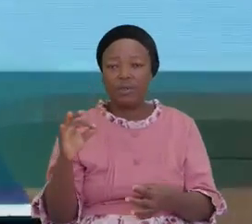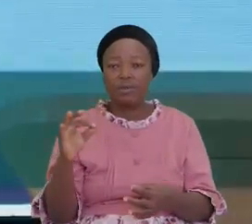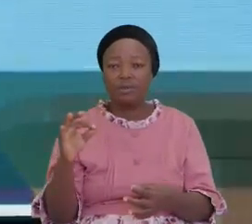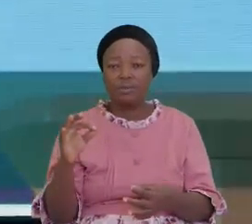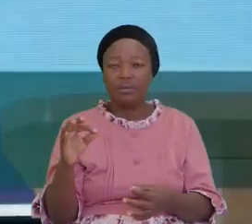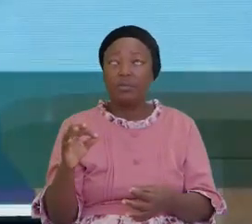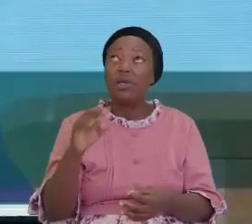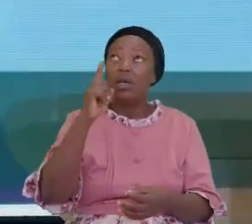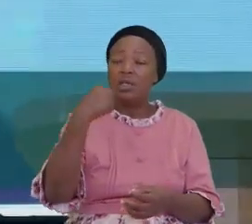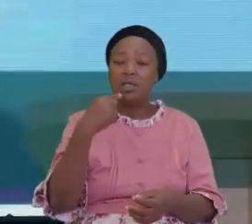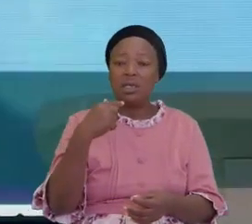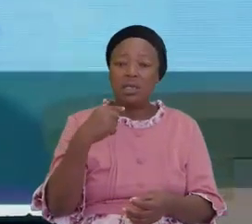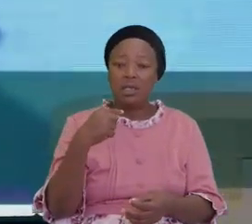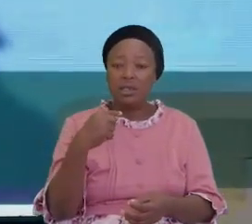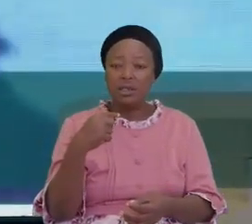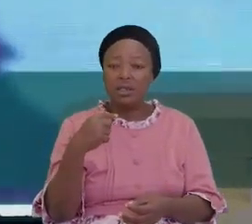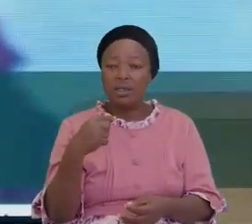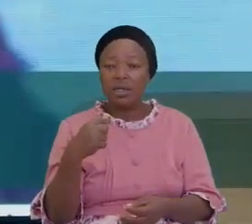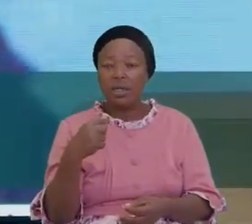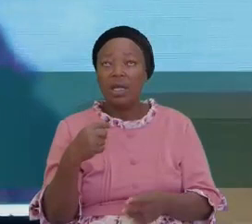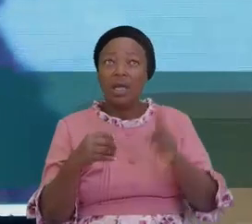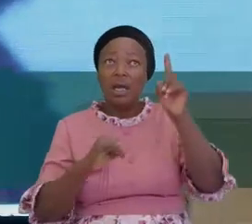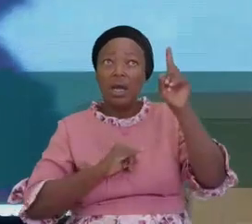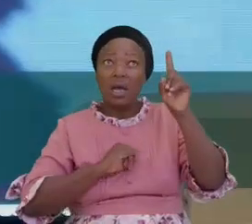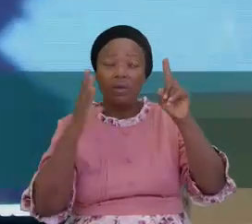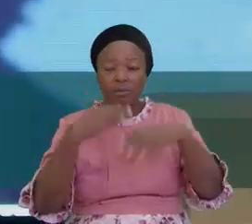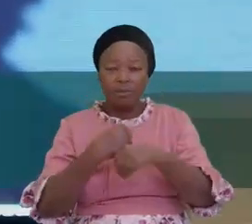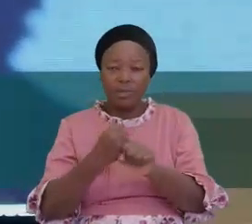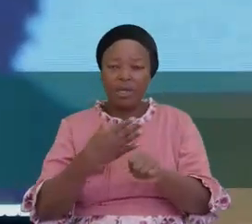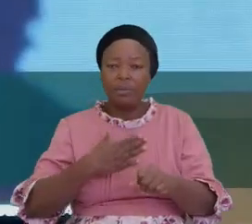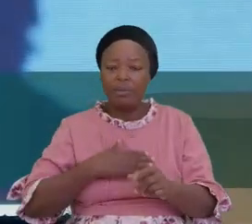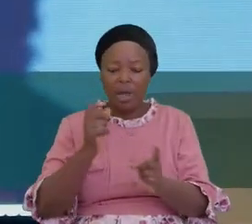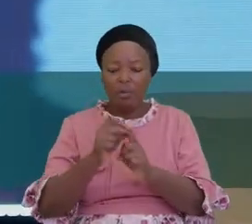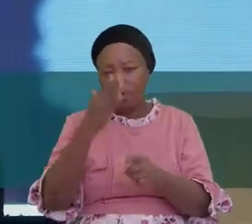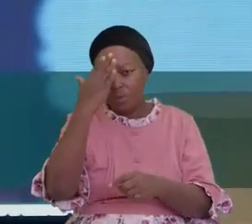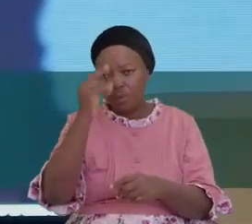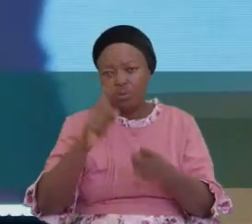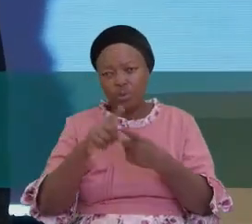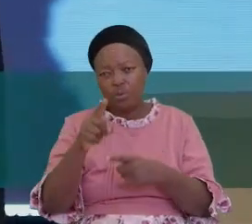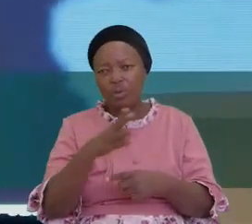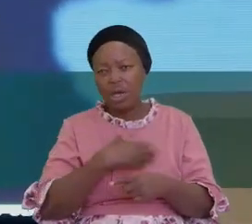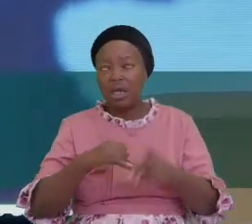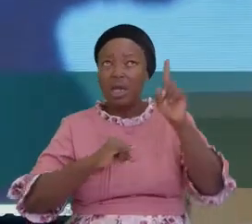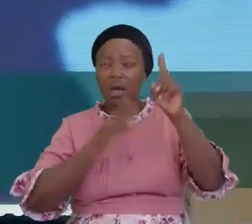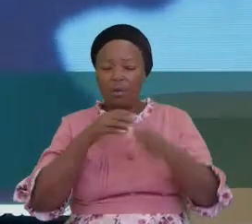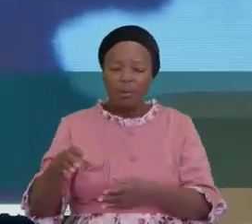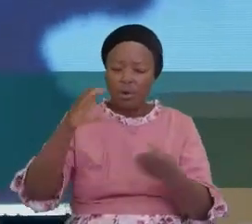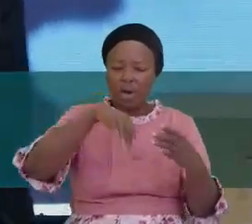says, I'll make my words known unto you, and I will pour my spirit unto you.